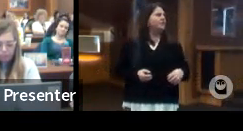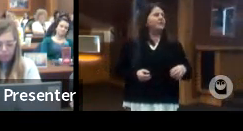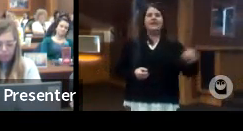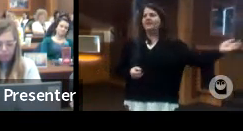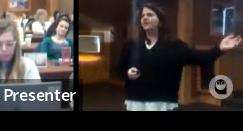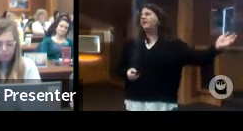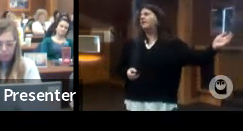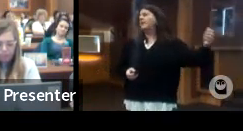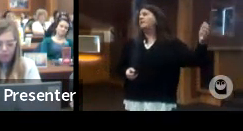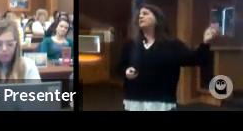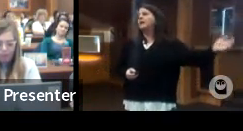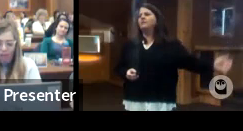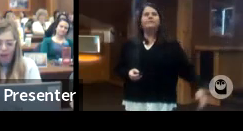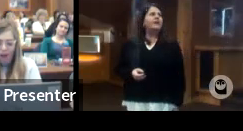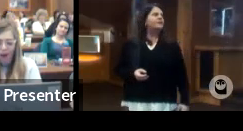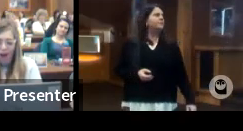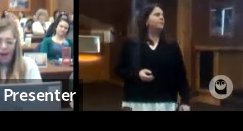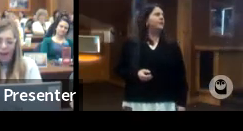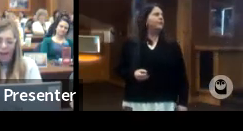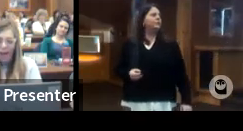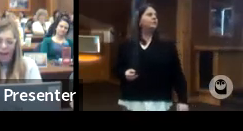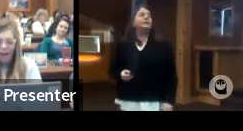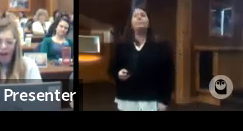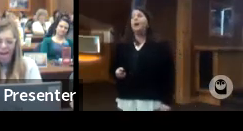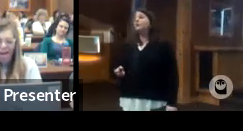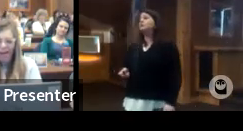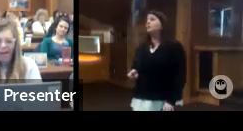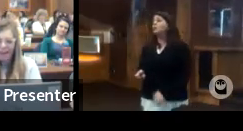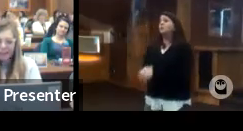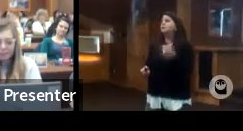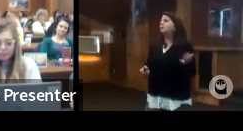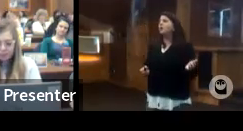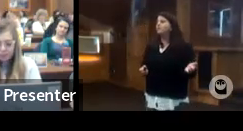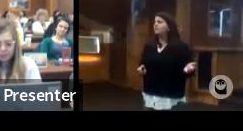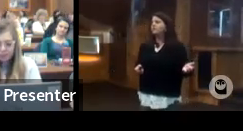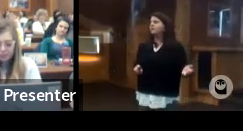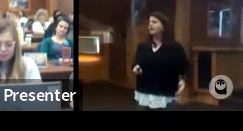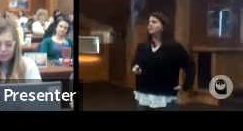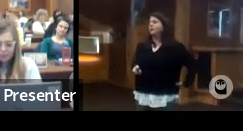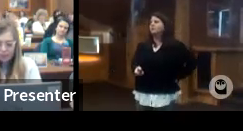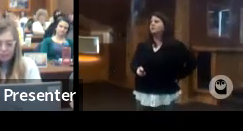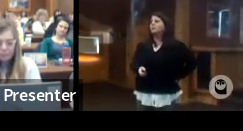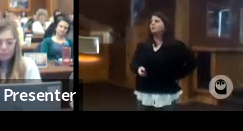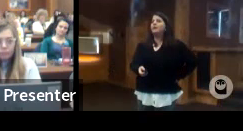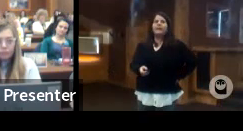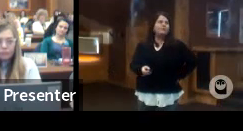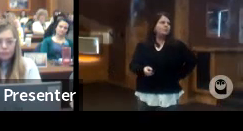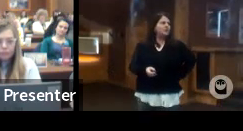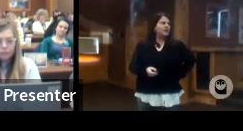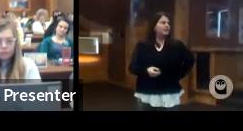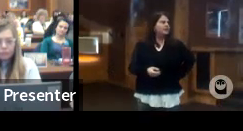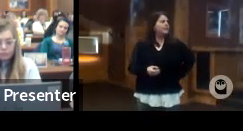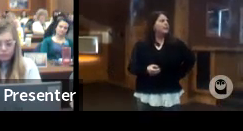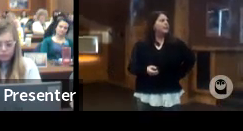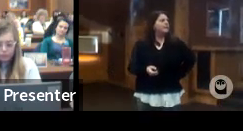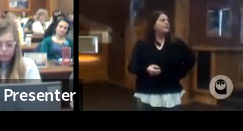just recognizing and educating on that, the cycle of violence, what that can look like, the power and control wheel, you're all familiar with that, the power and control wheel, what that